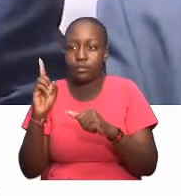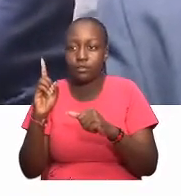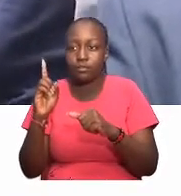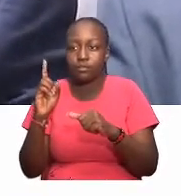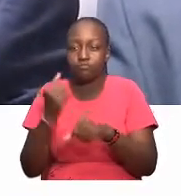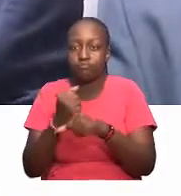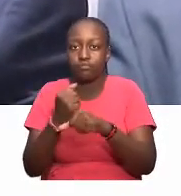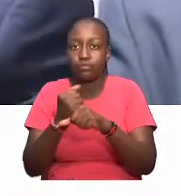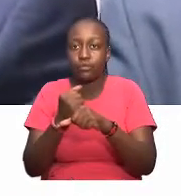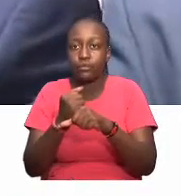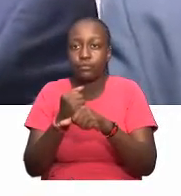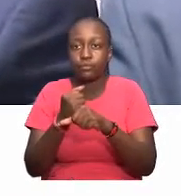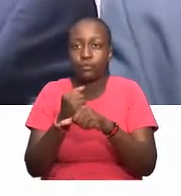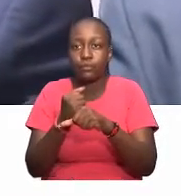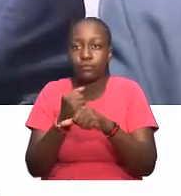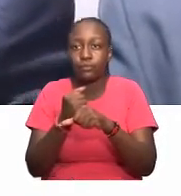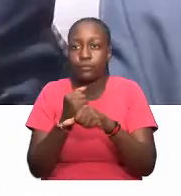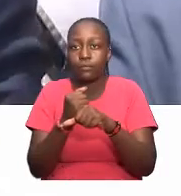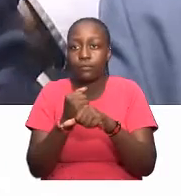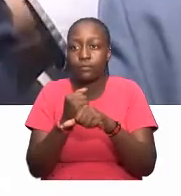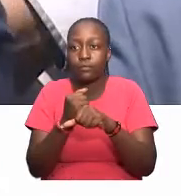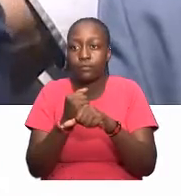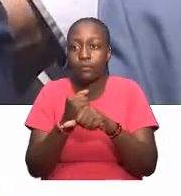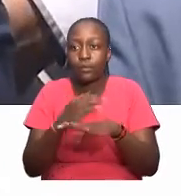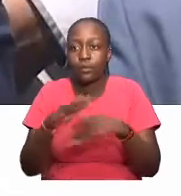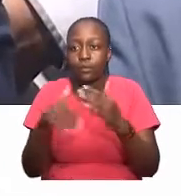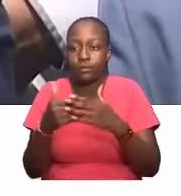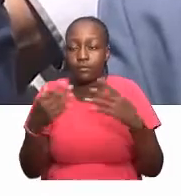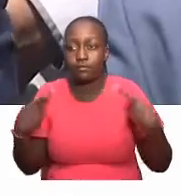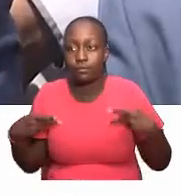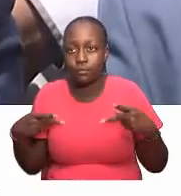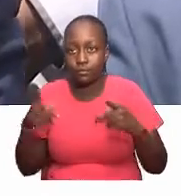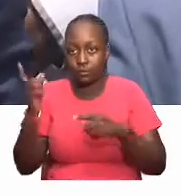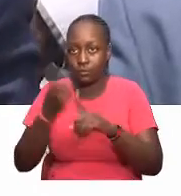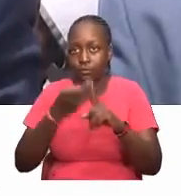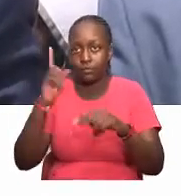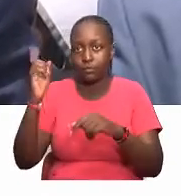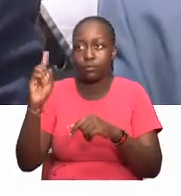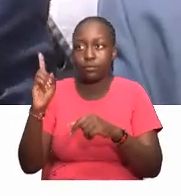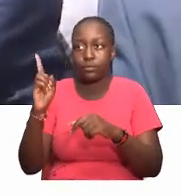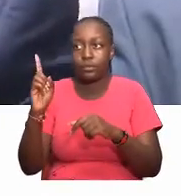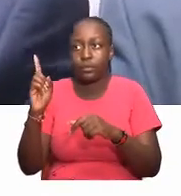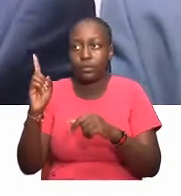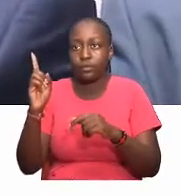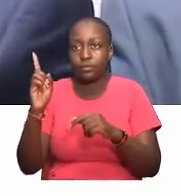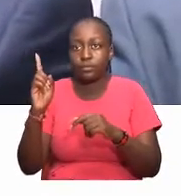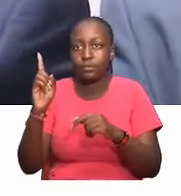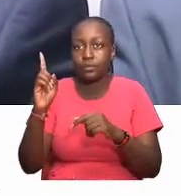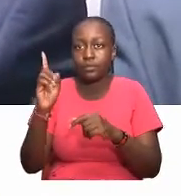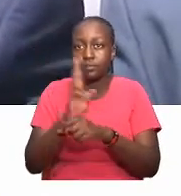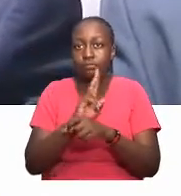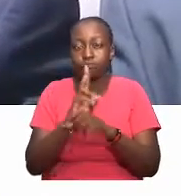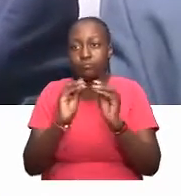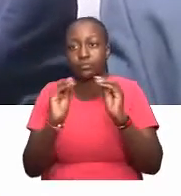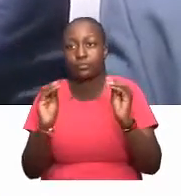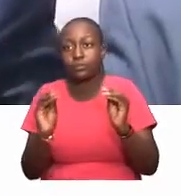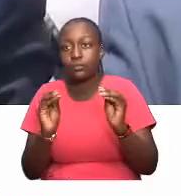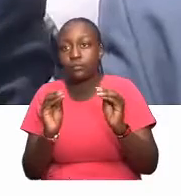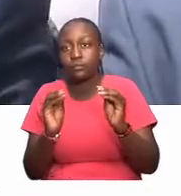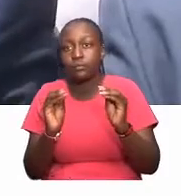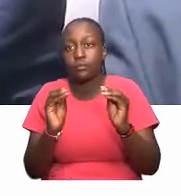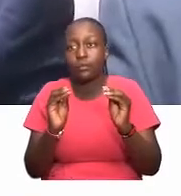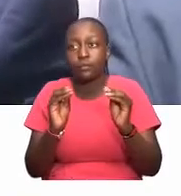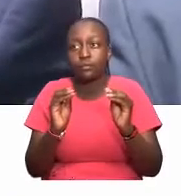that none of the staff from the county executive side takes advantage of the situation to maybe steal money or do any corrupt